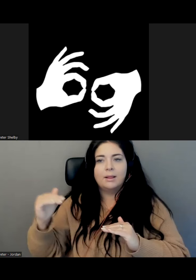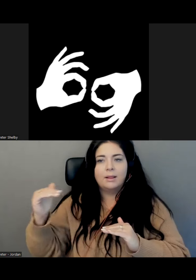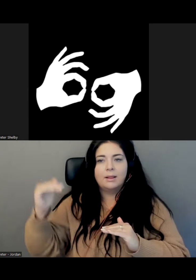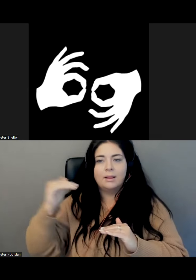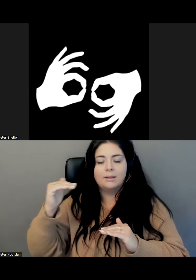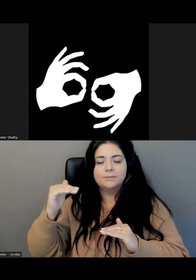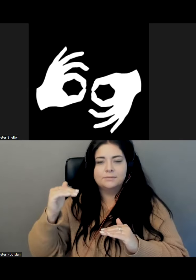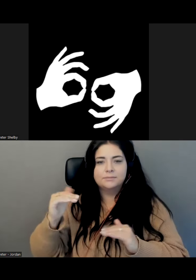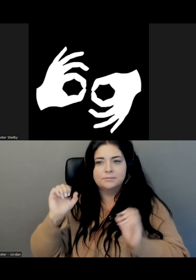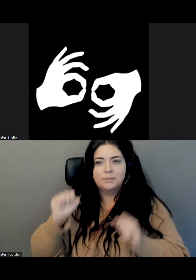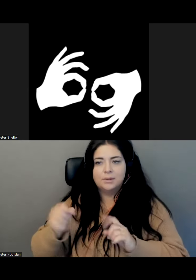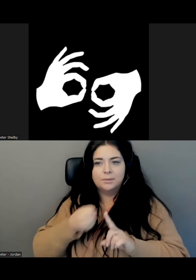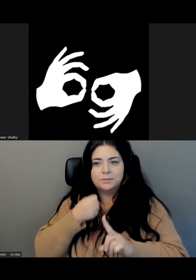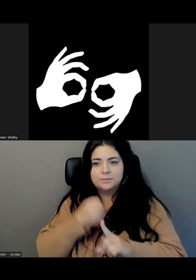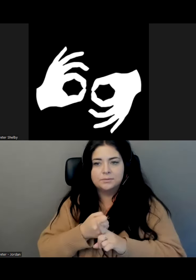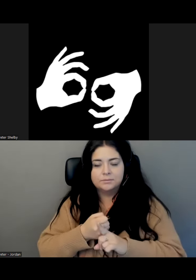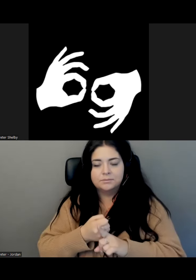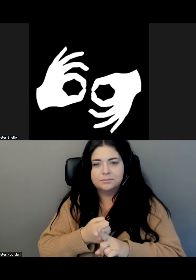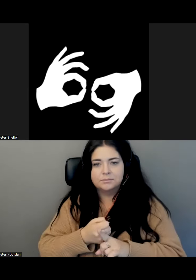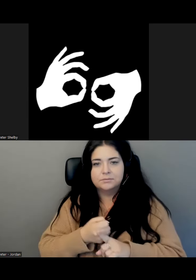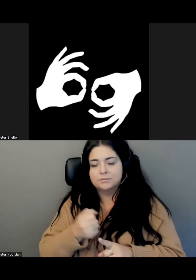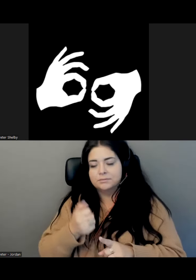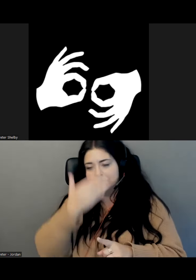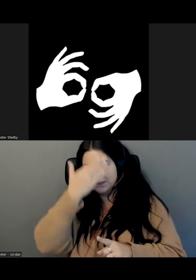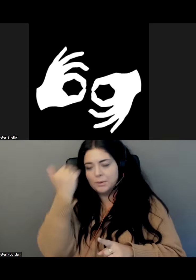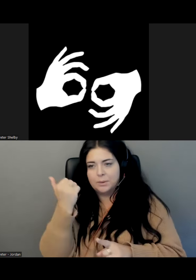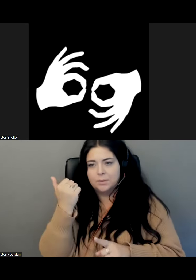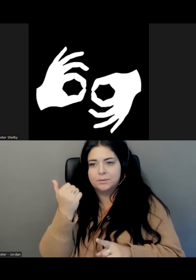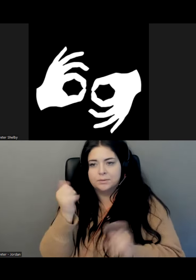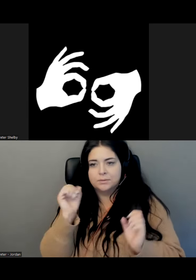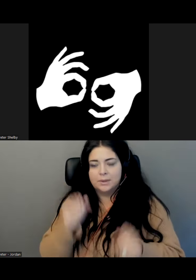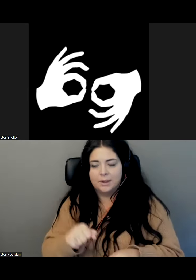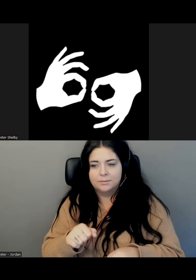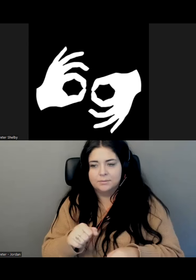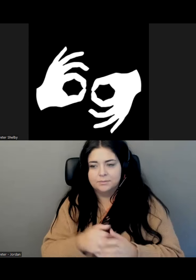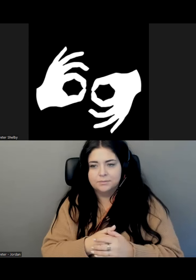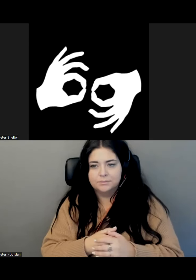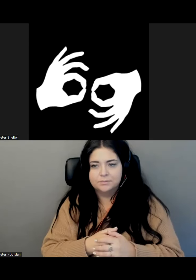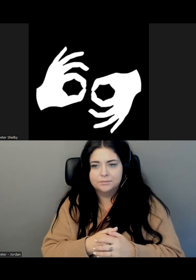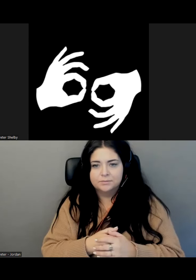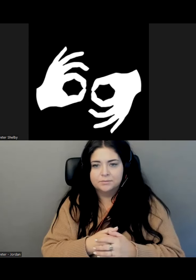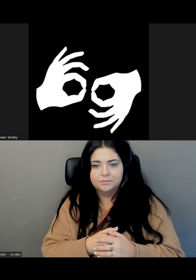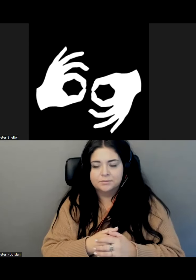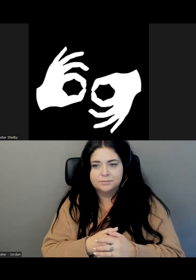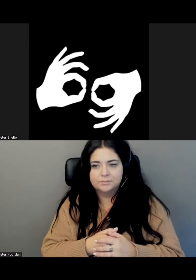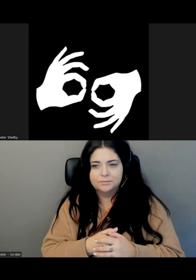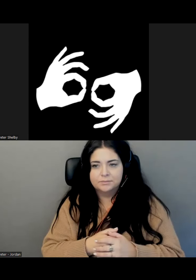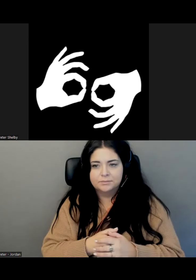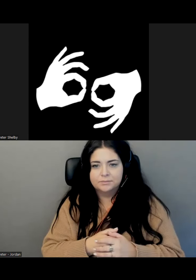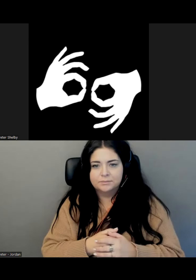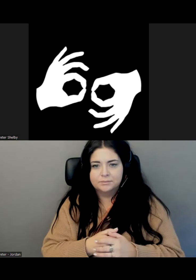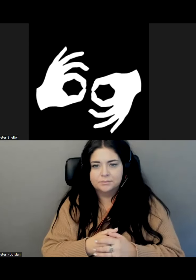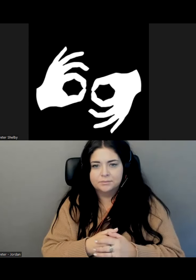extra, I'll say, time or 100% kind of increase on their risk of developing